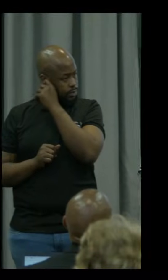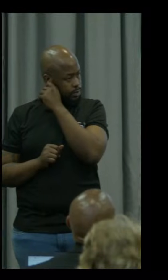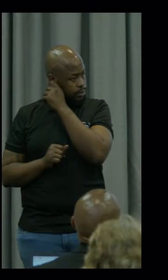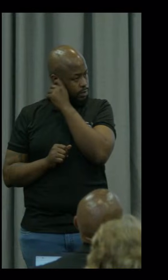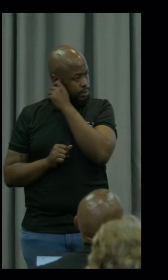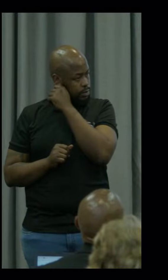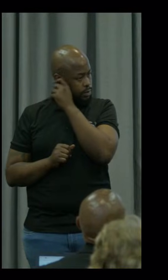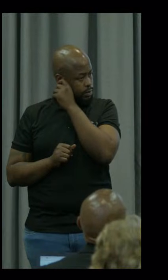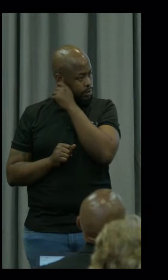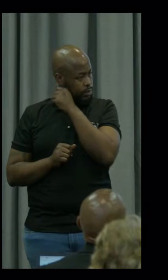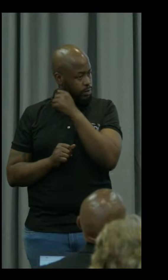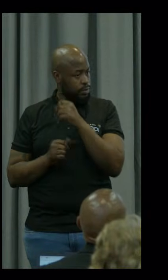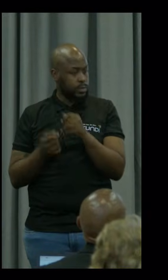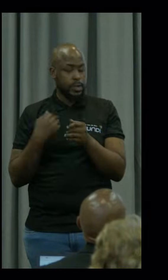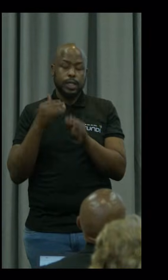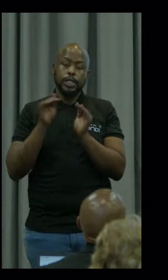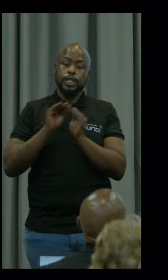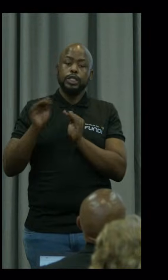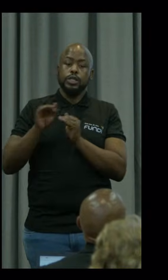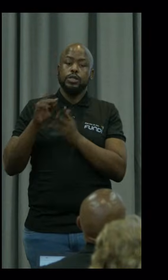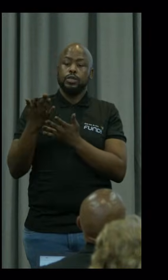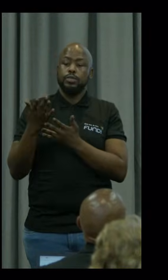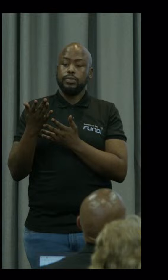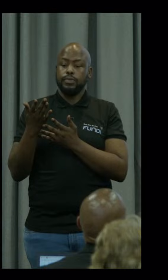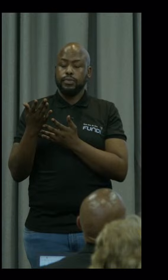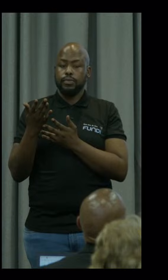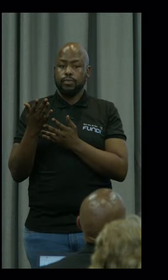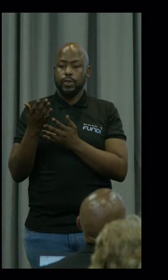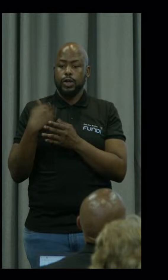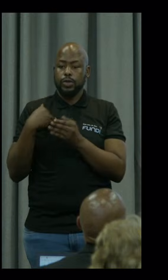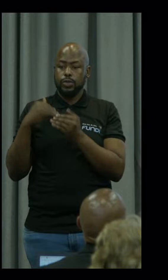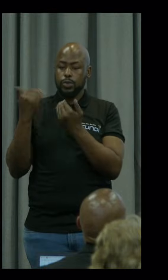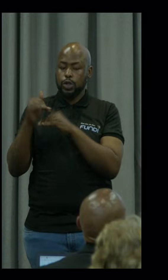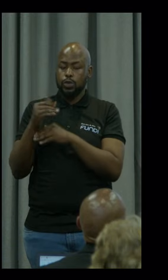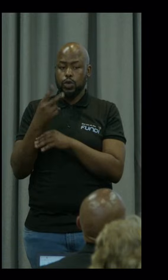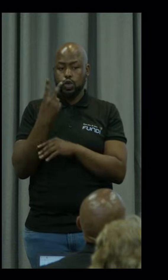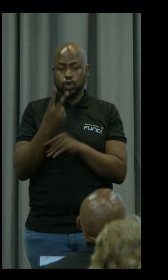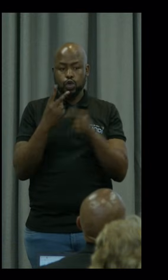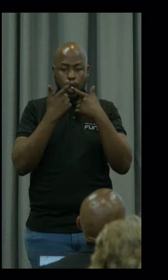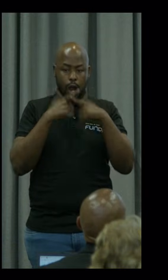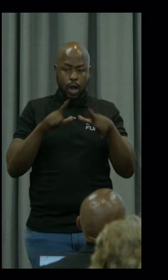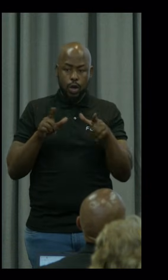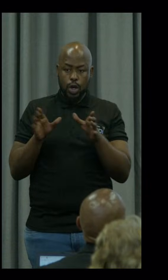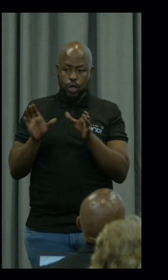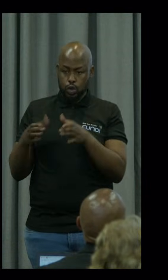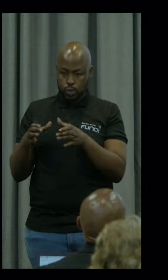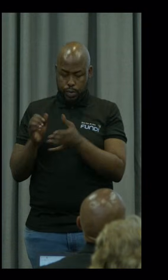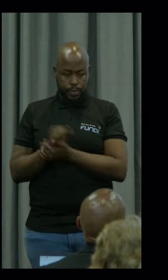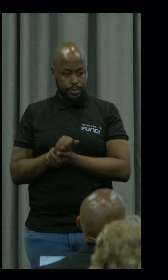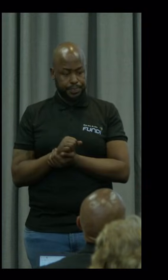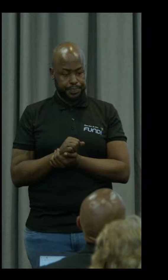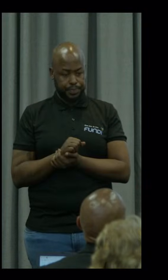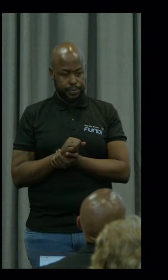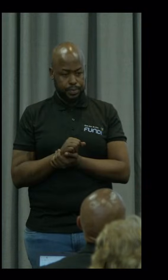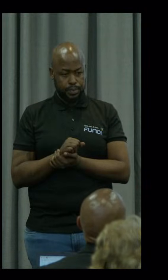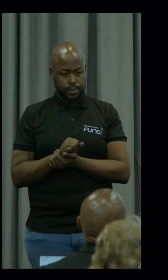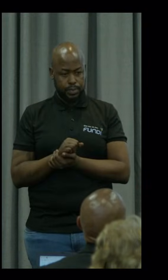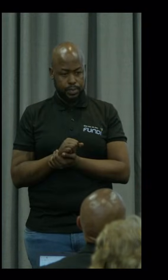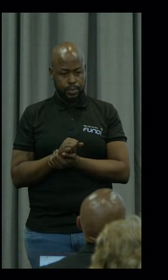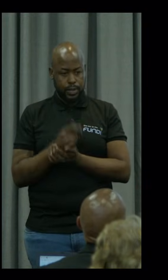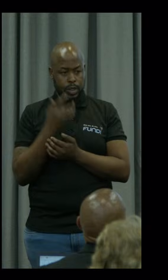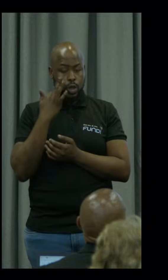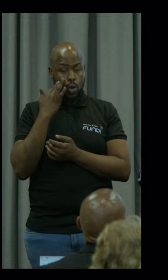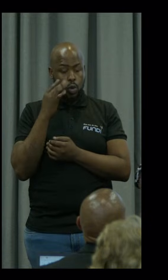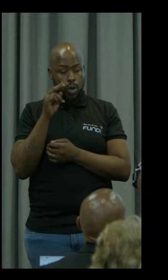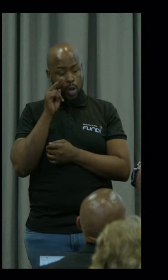Right, medium of instruction. Currently, LOLT is limited to a maximum of 2 language groups. And colleagues, when we looked at